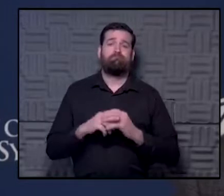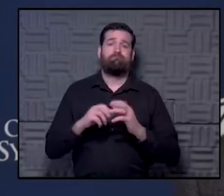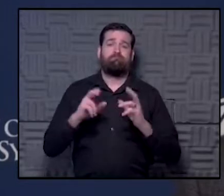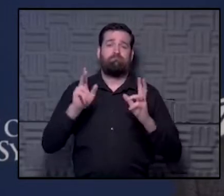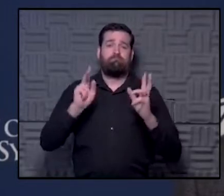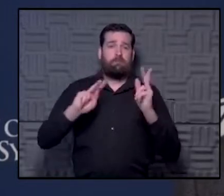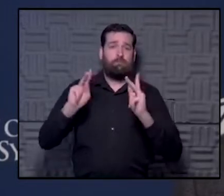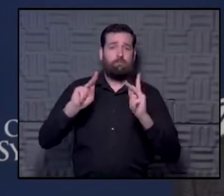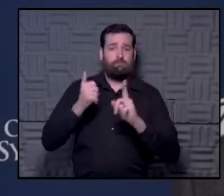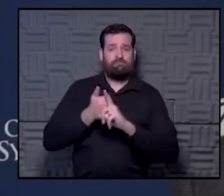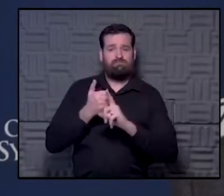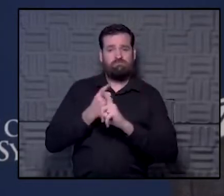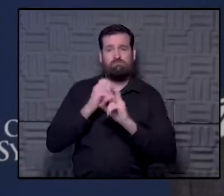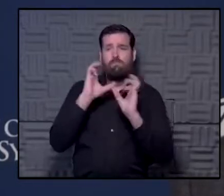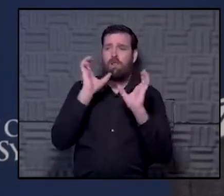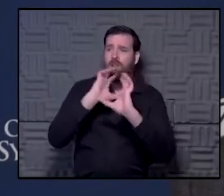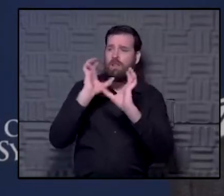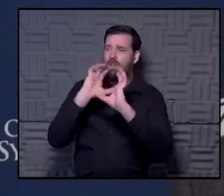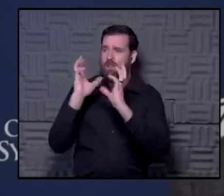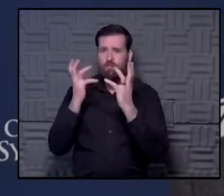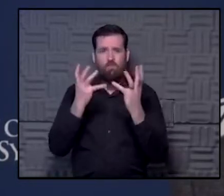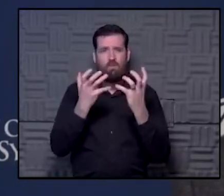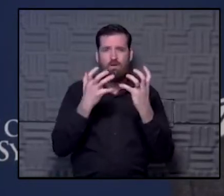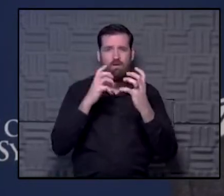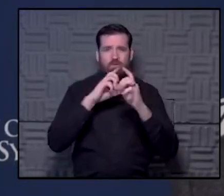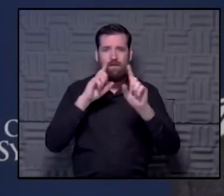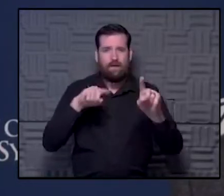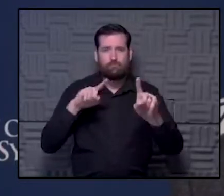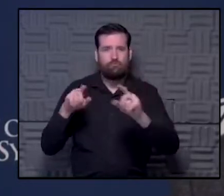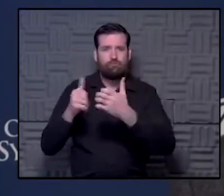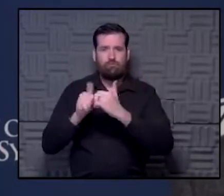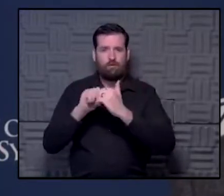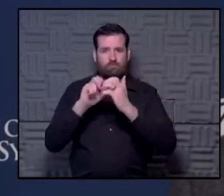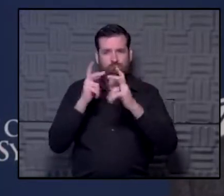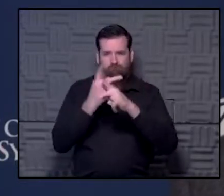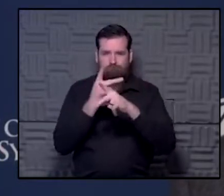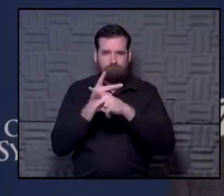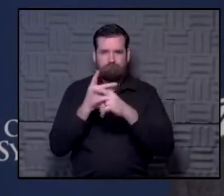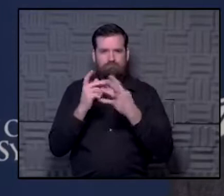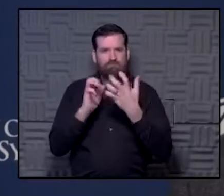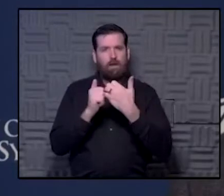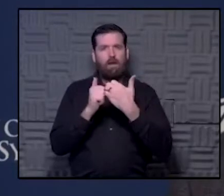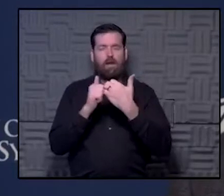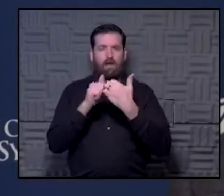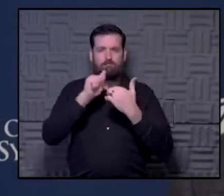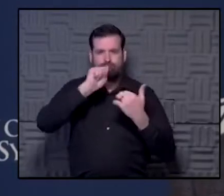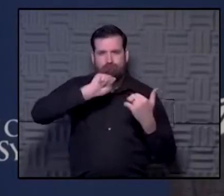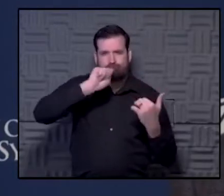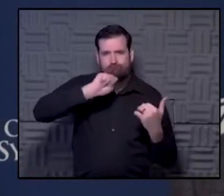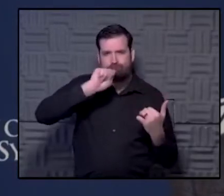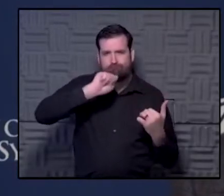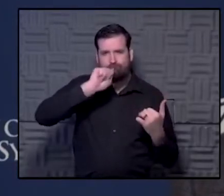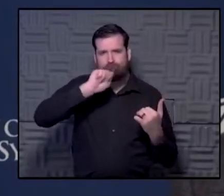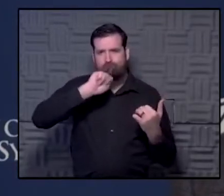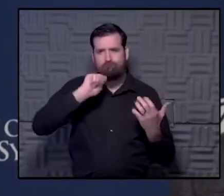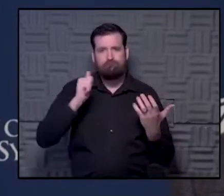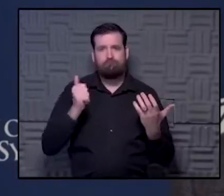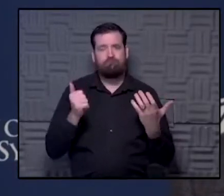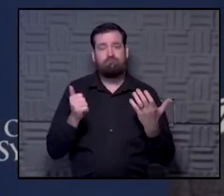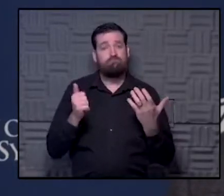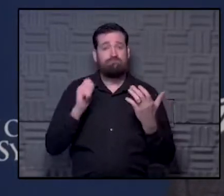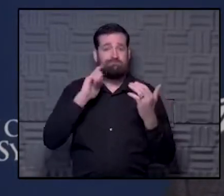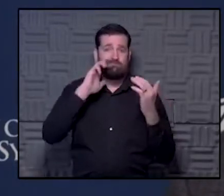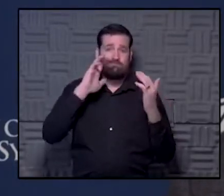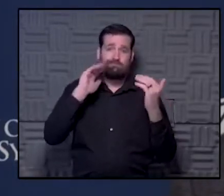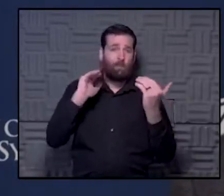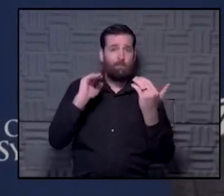look for answers and try to find a reasonable way to get through and hope that there's